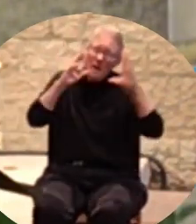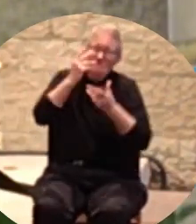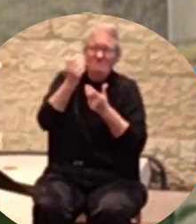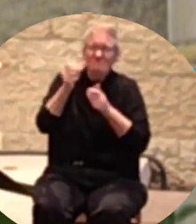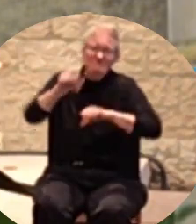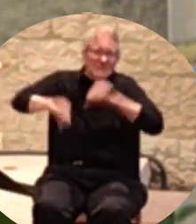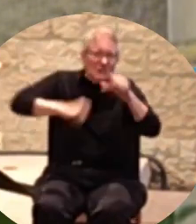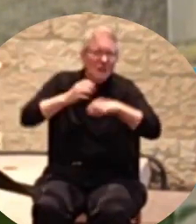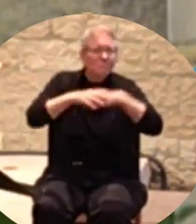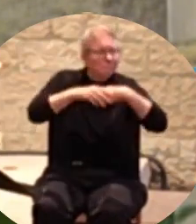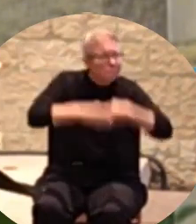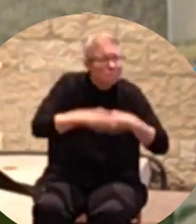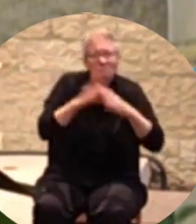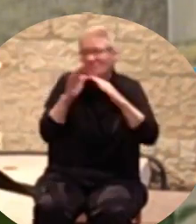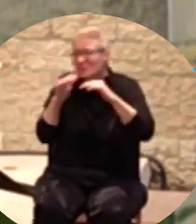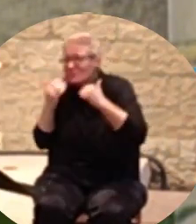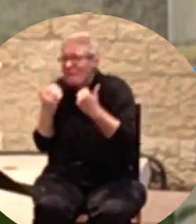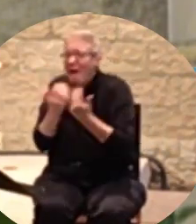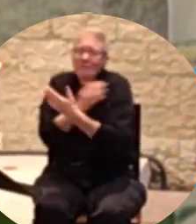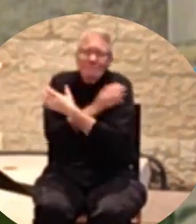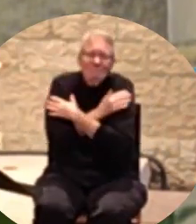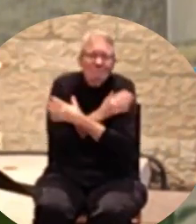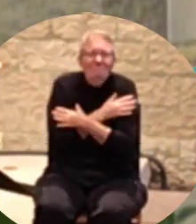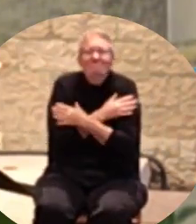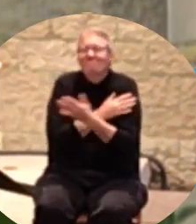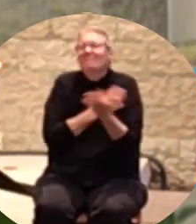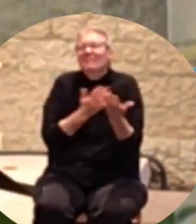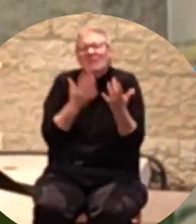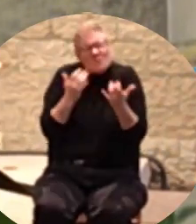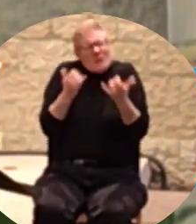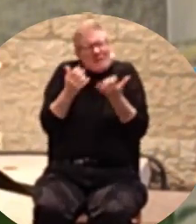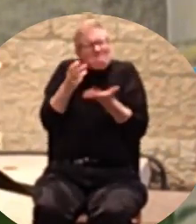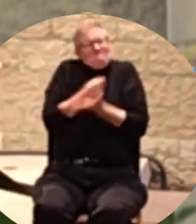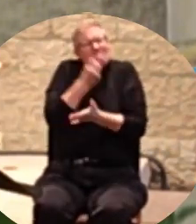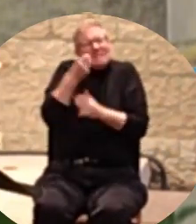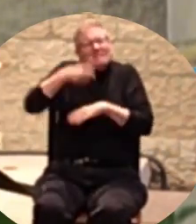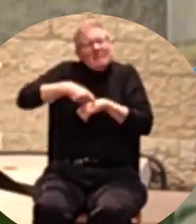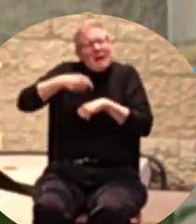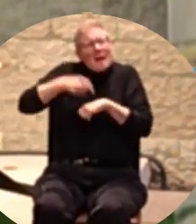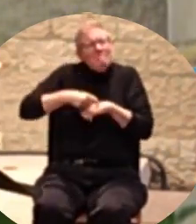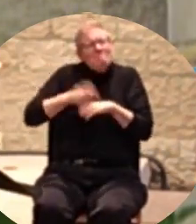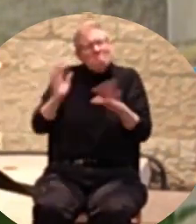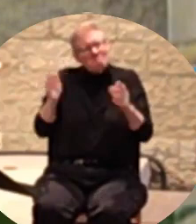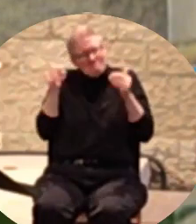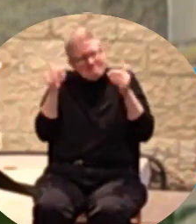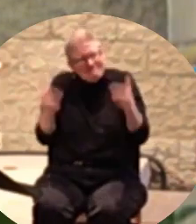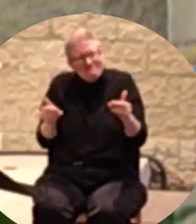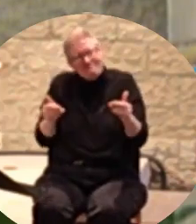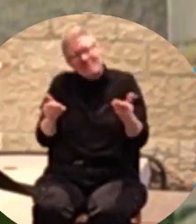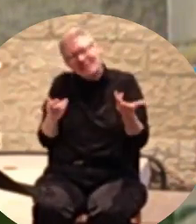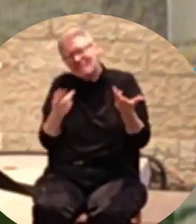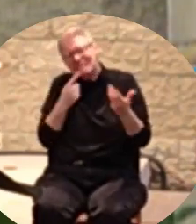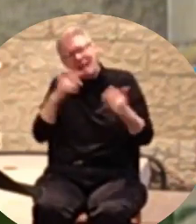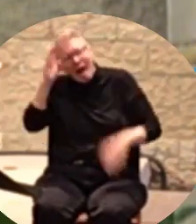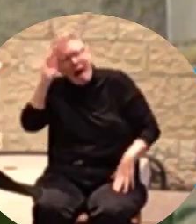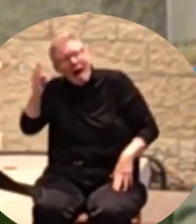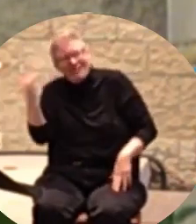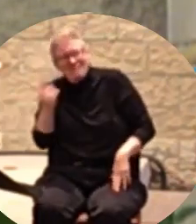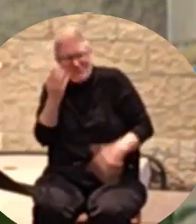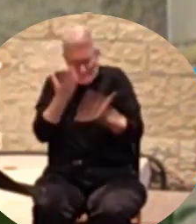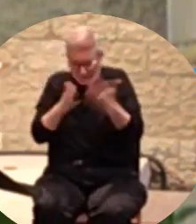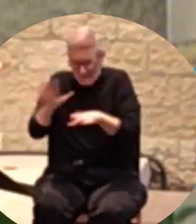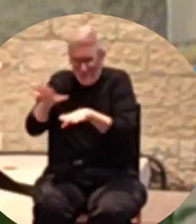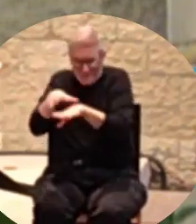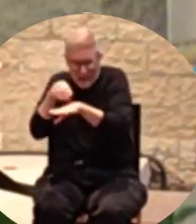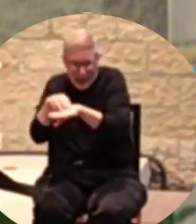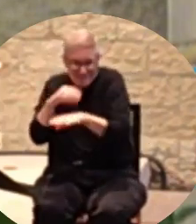let's take just a moment in your own home, whoever you may be with, and take a moment and just greet someone. It may be your pet, it may be